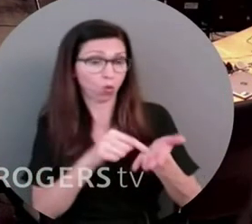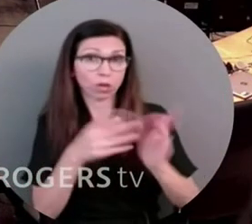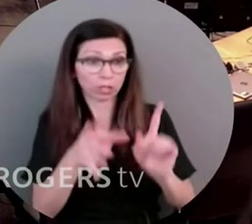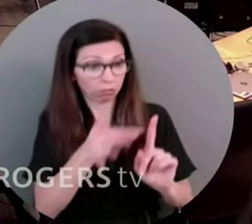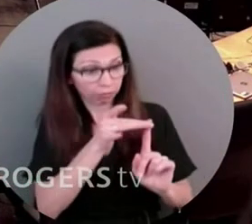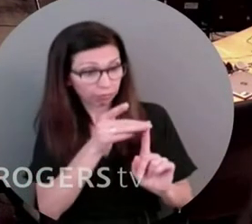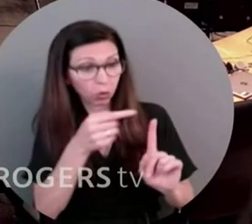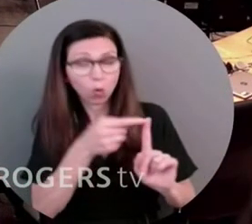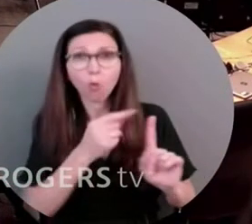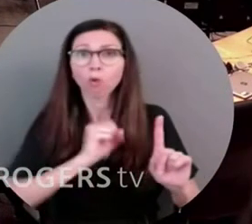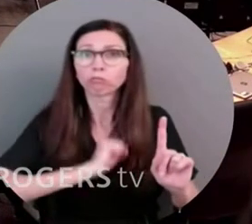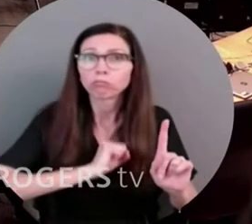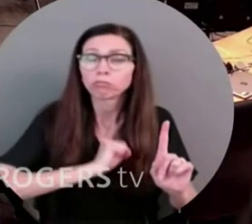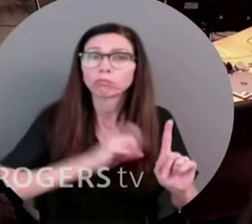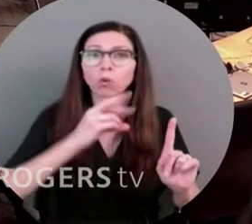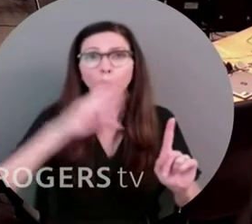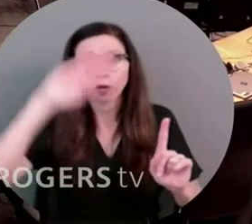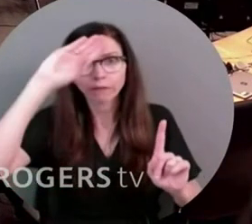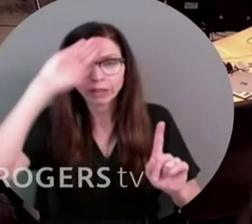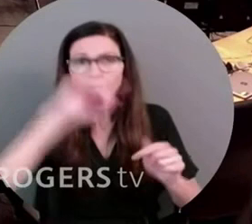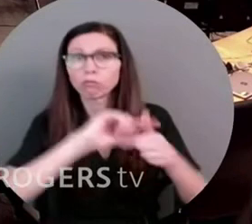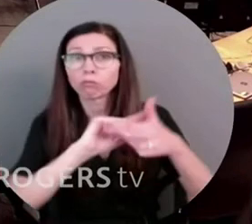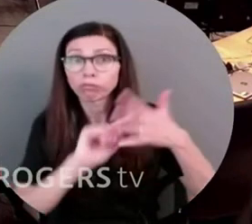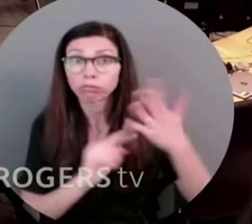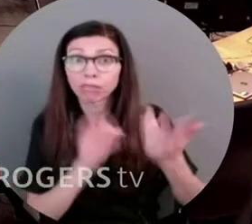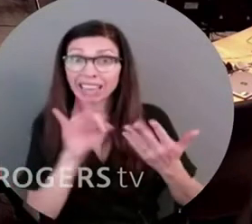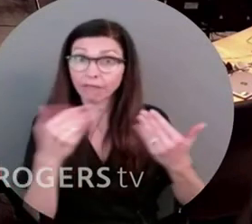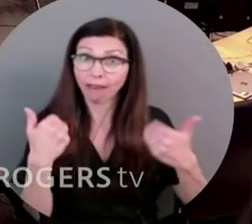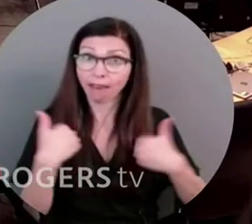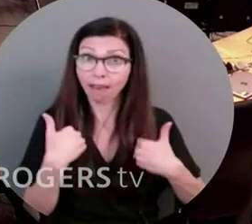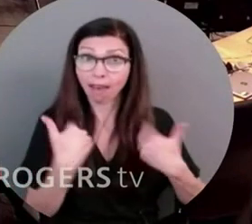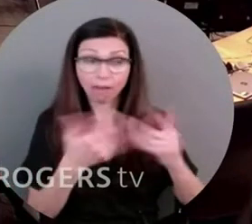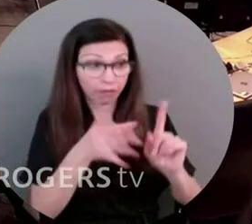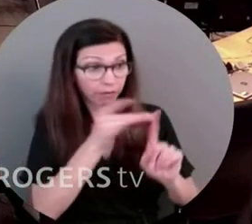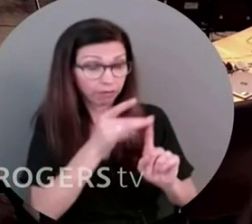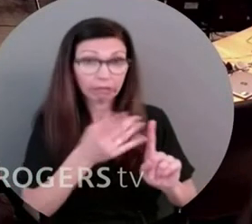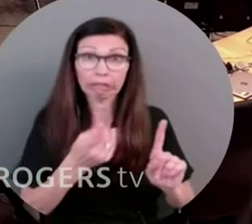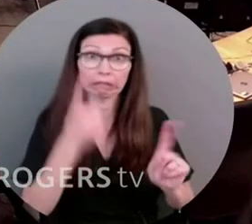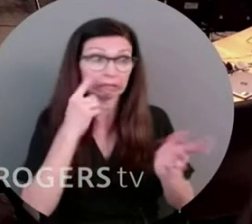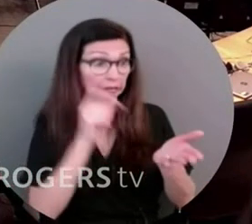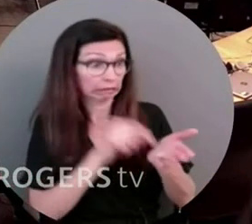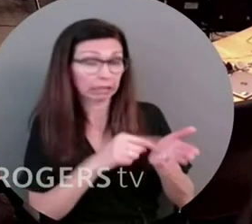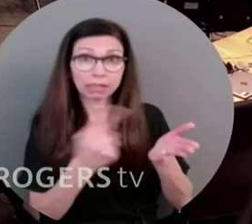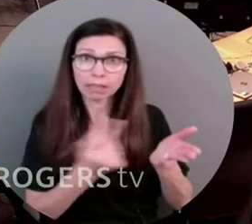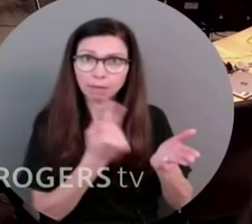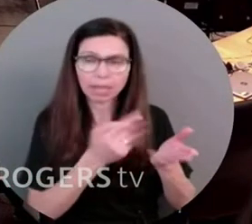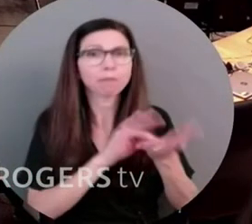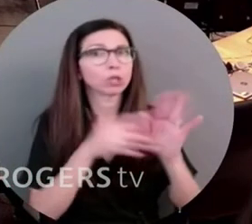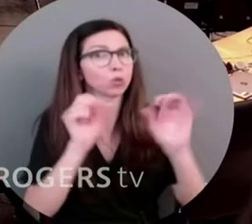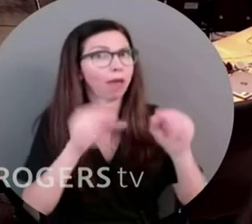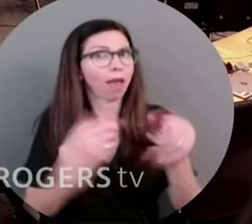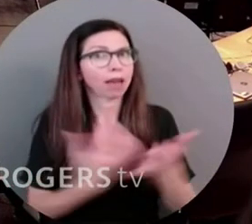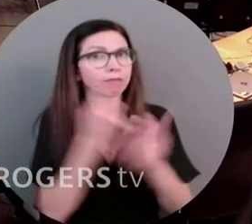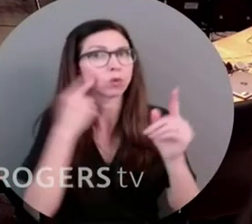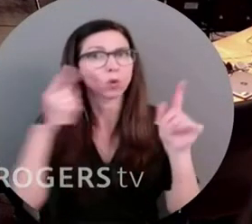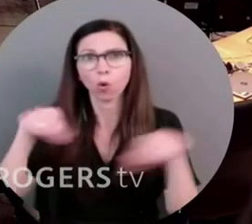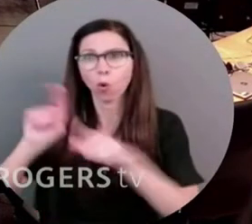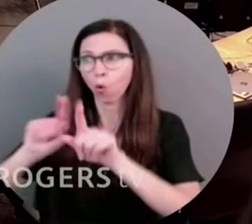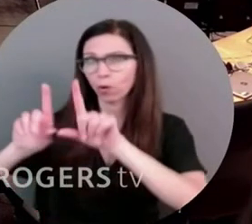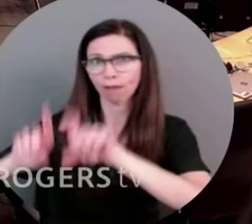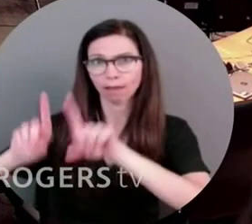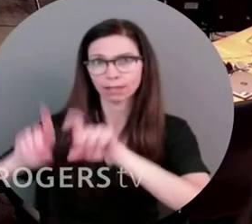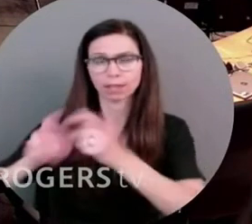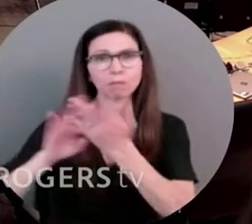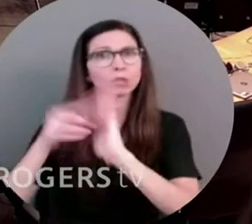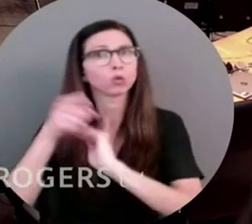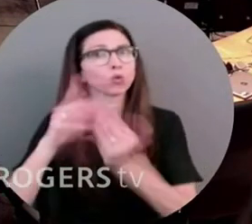symptoms present for testing as soon as possible. You'll be prioritized over people who do not have symptoms. This will give